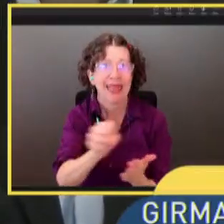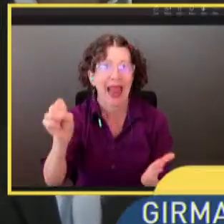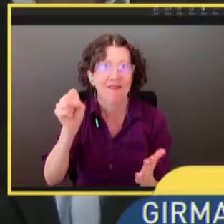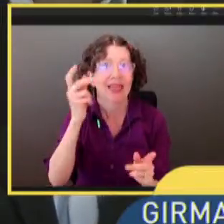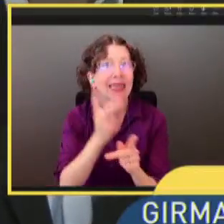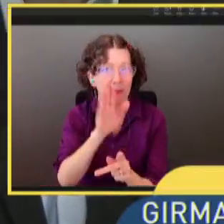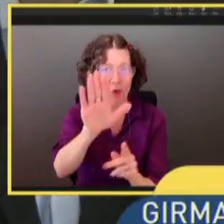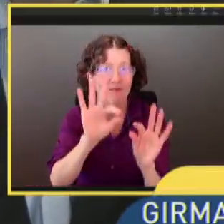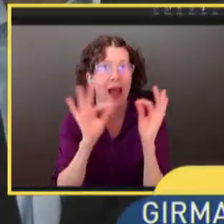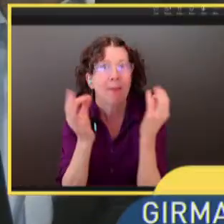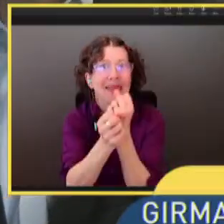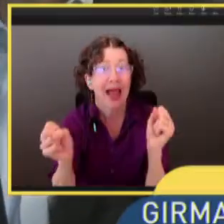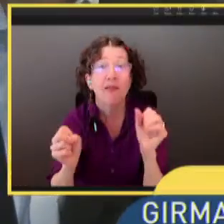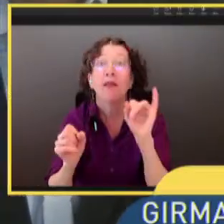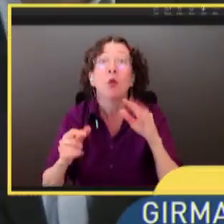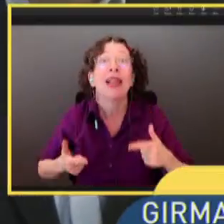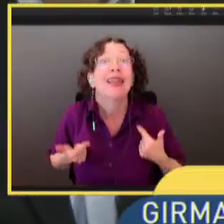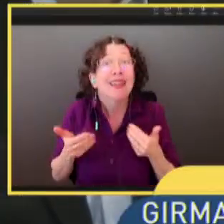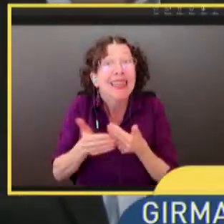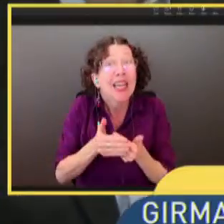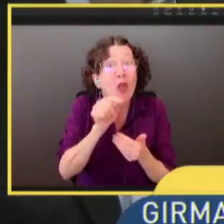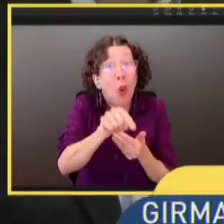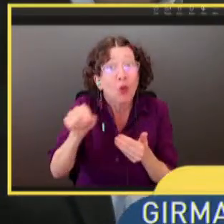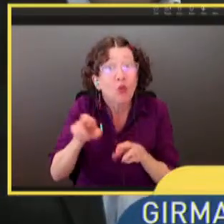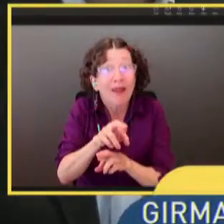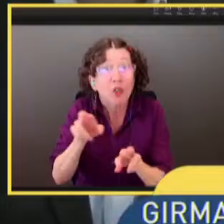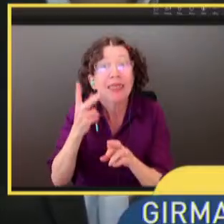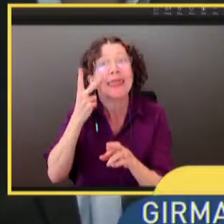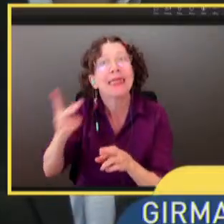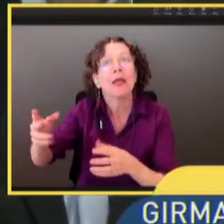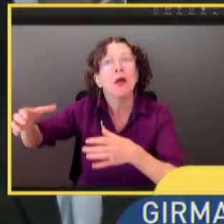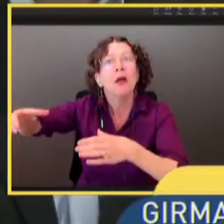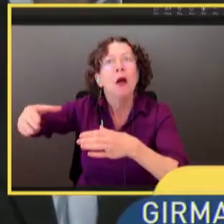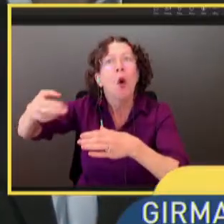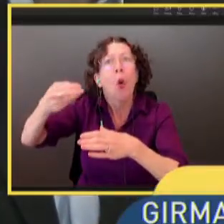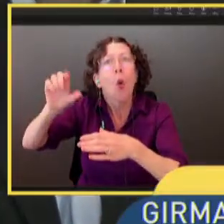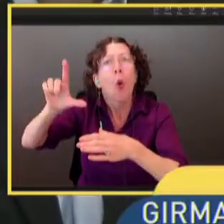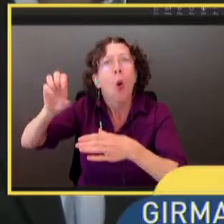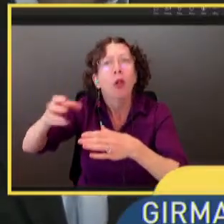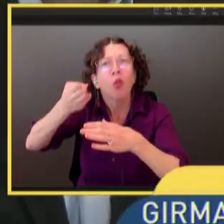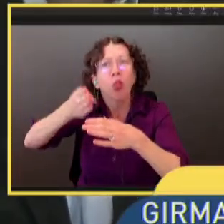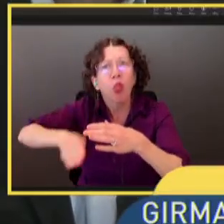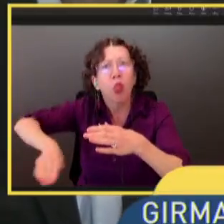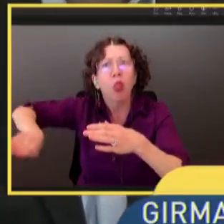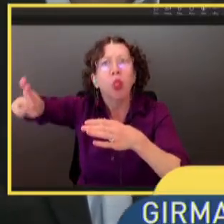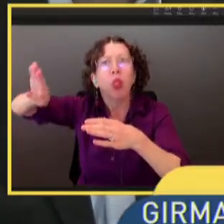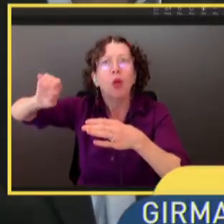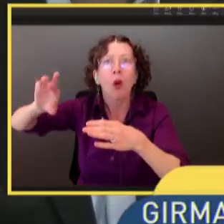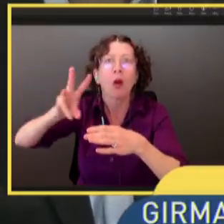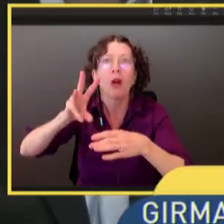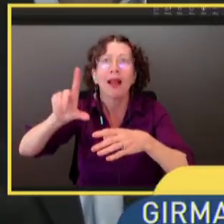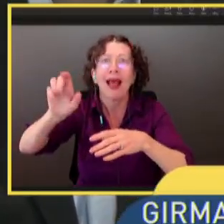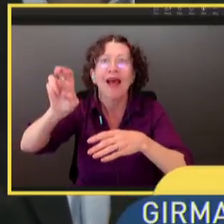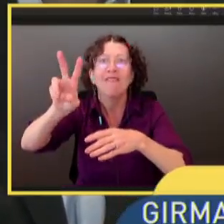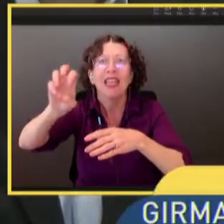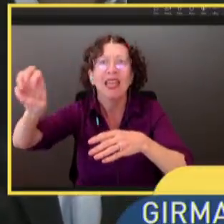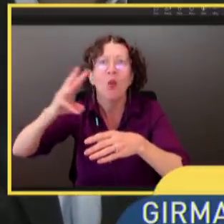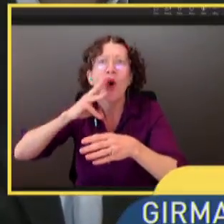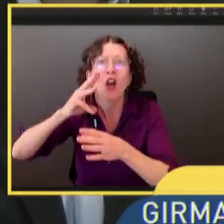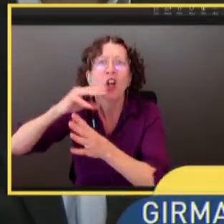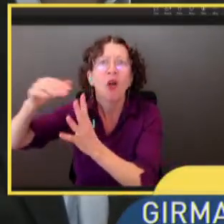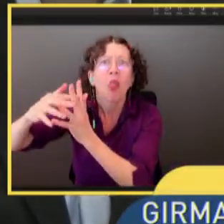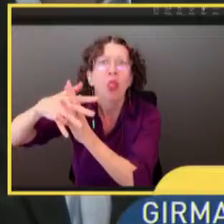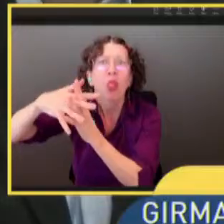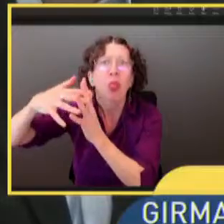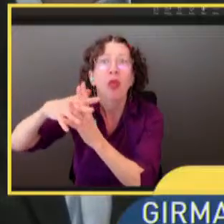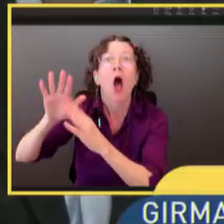for the alert in King County. This is a free service to ensure you get critical information to keep you and your family safe.